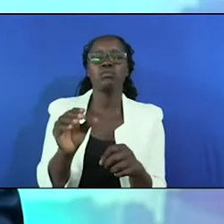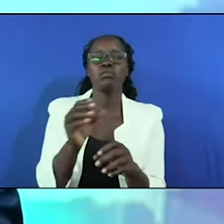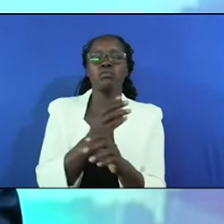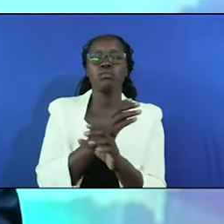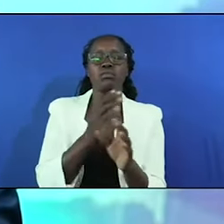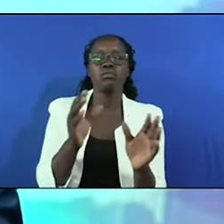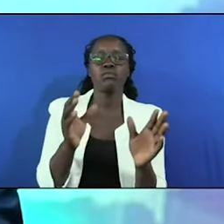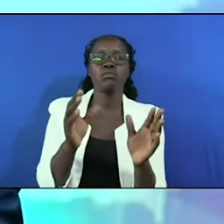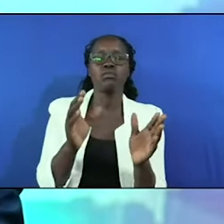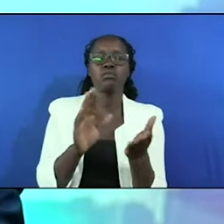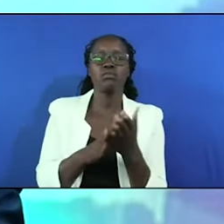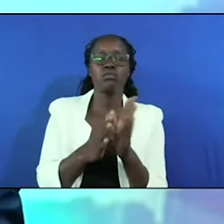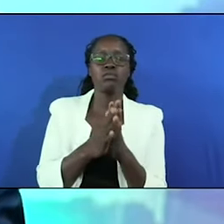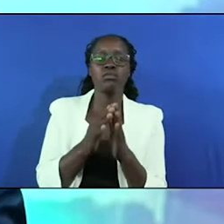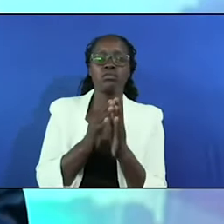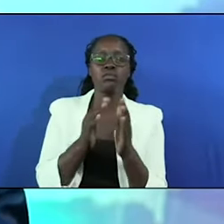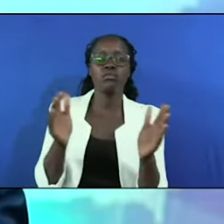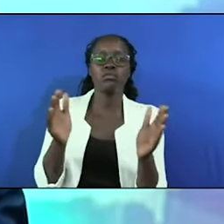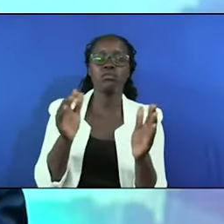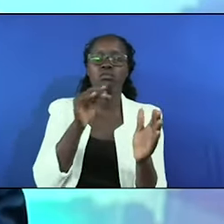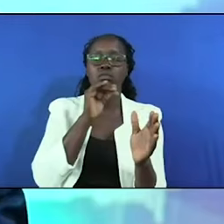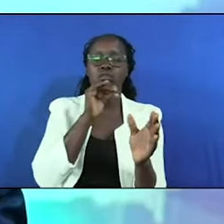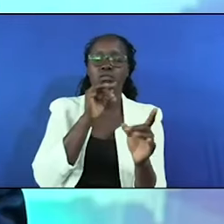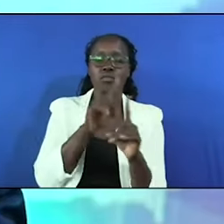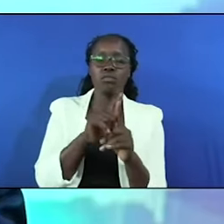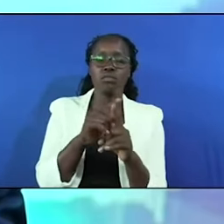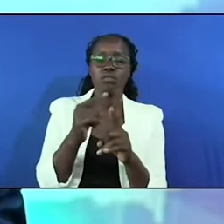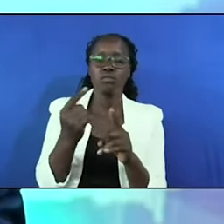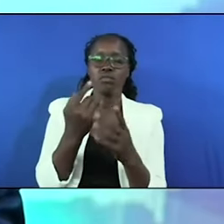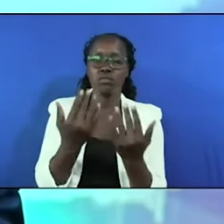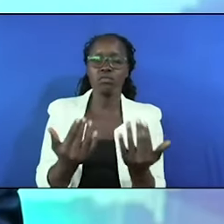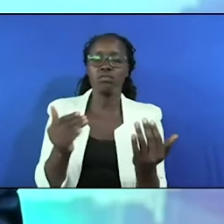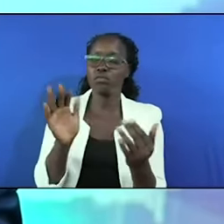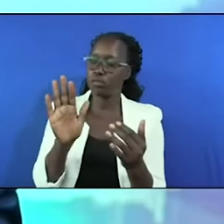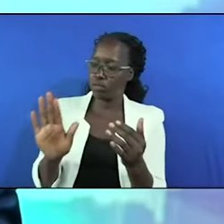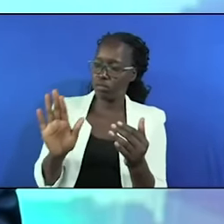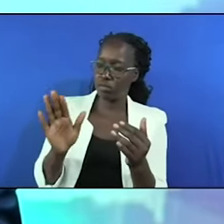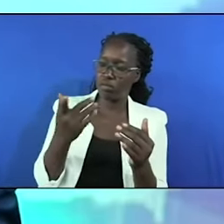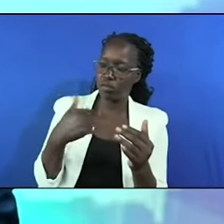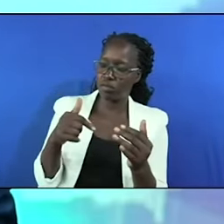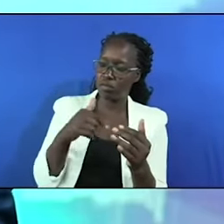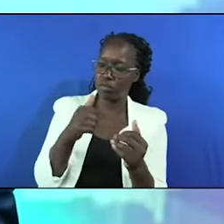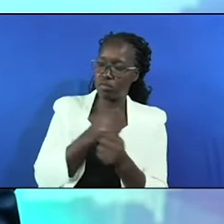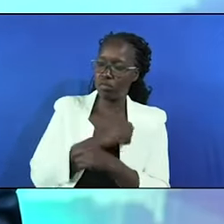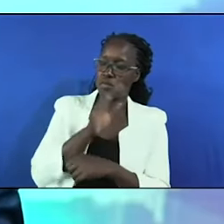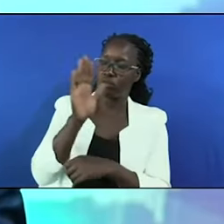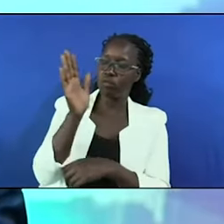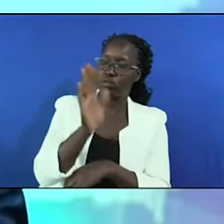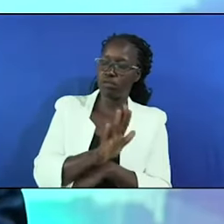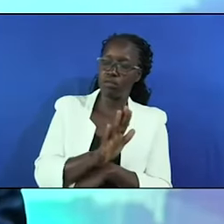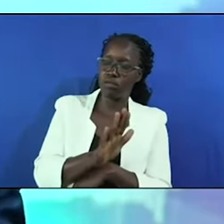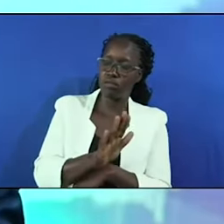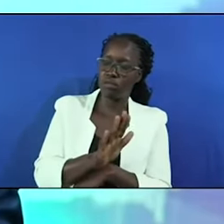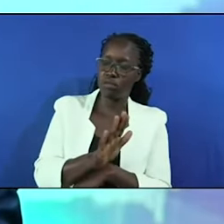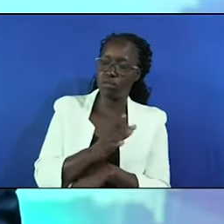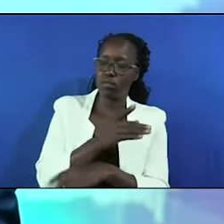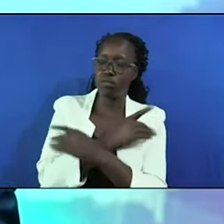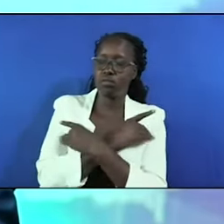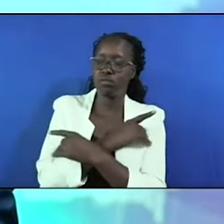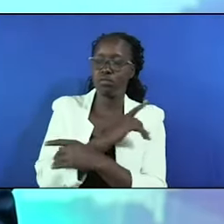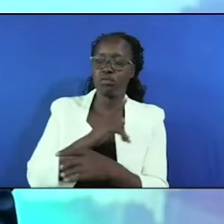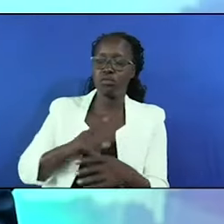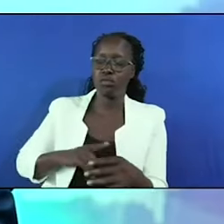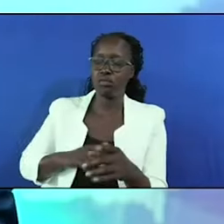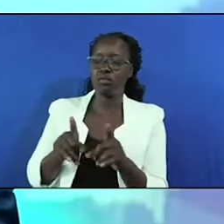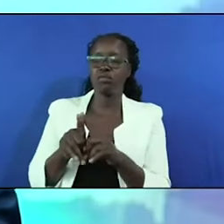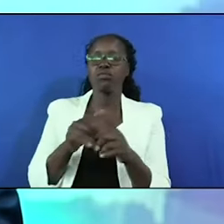Christ has already become our big brother. The only thing remaining is for us to love you back. Dear Lord, they also want